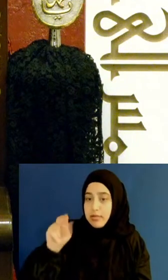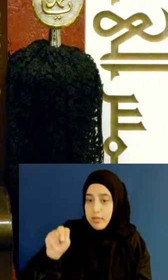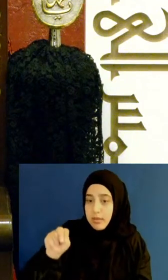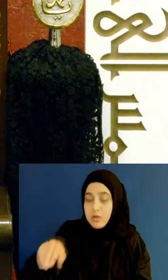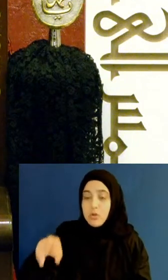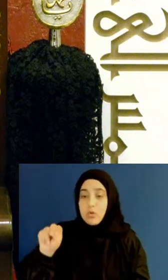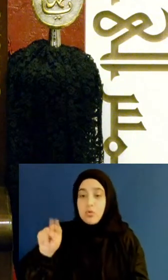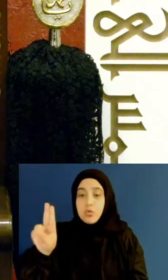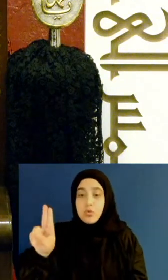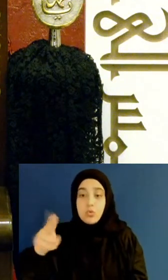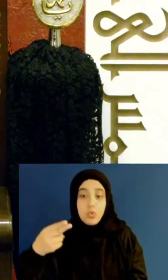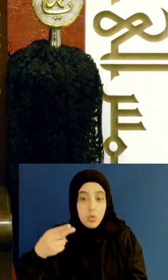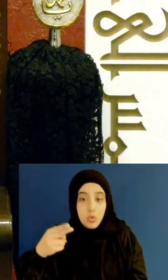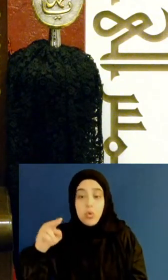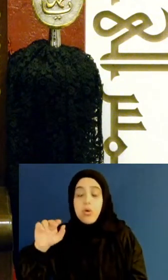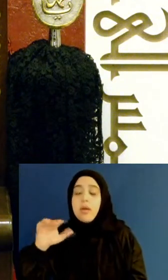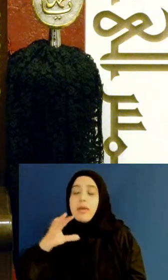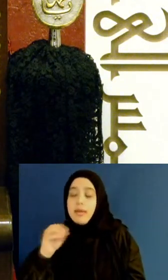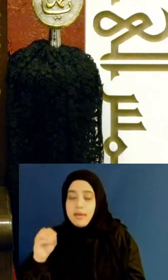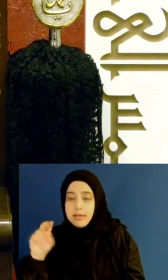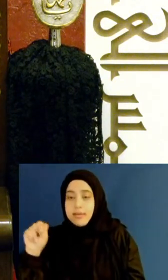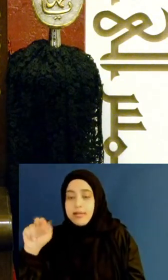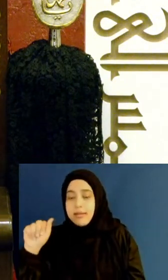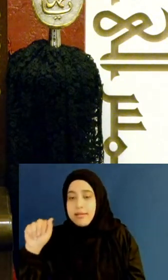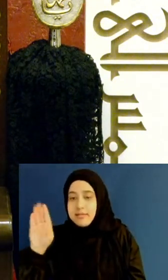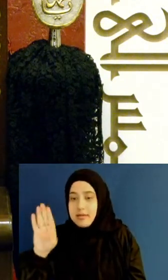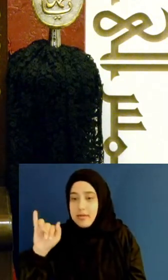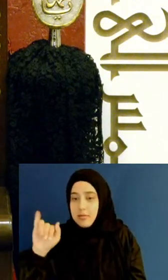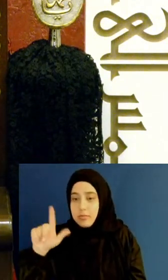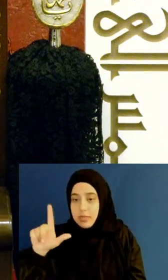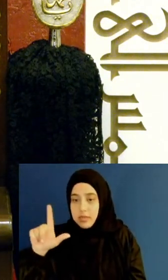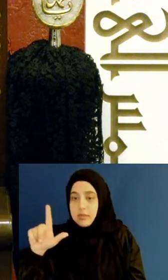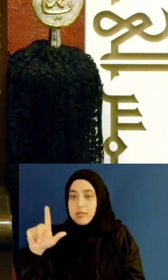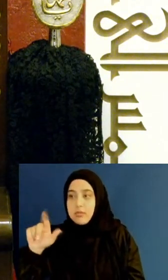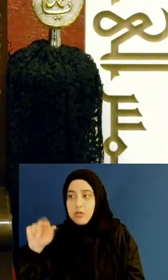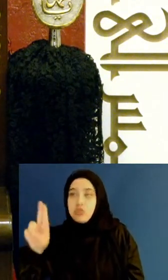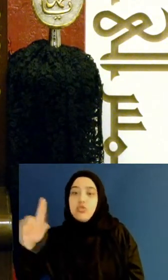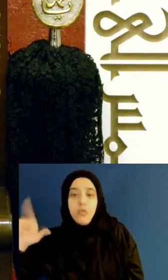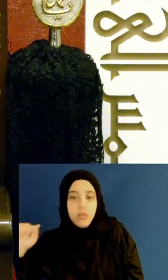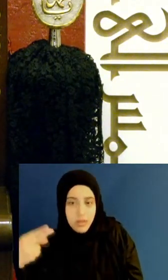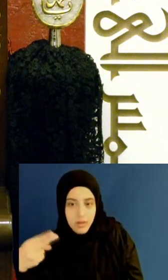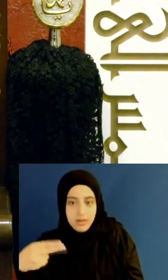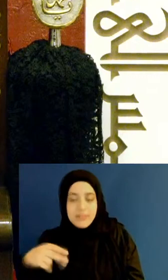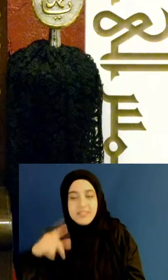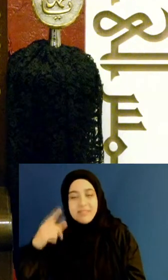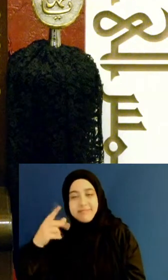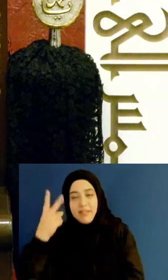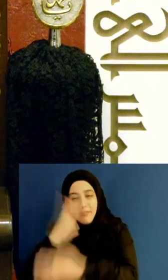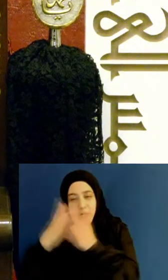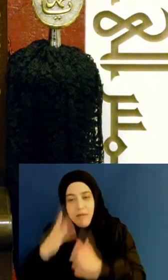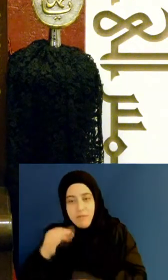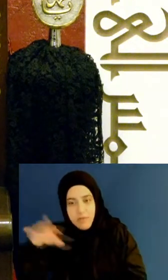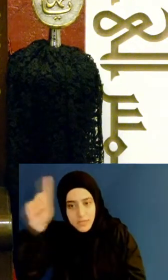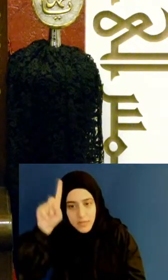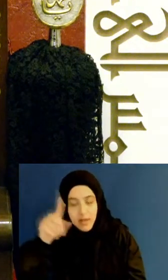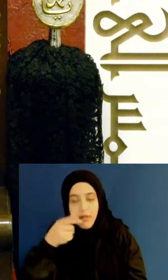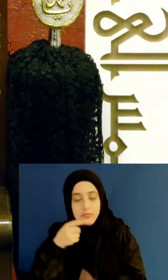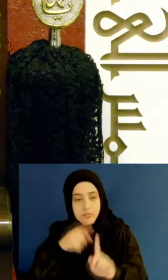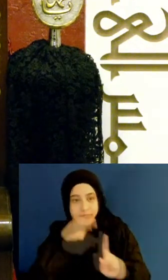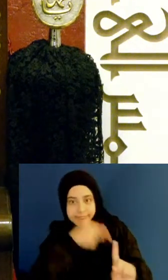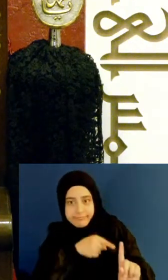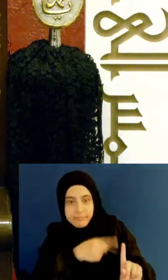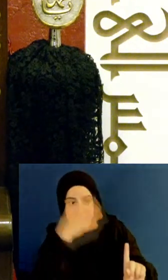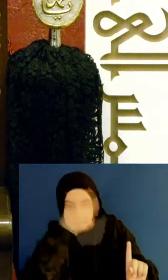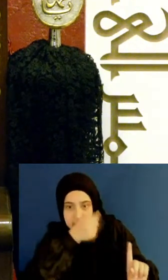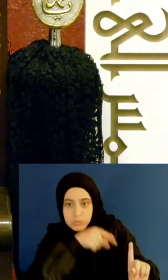understanding the risala of Nabiullah Nuh is a key part for us to understand the